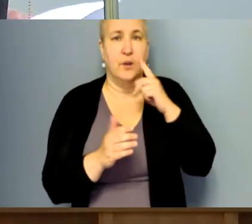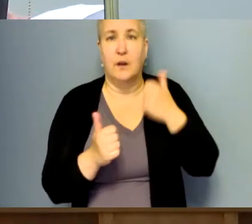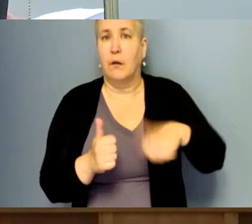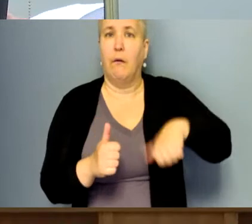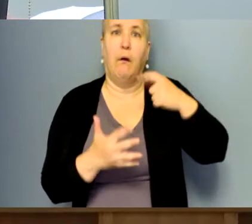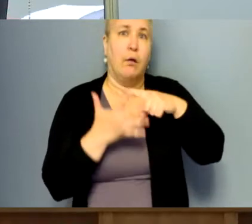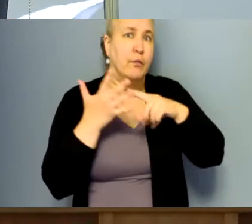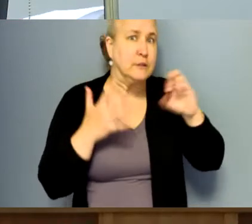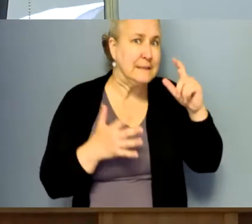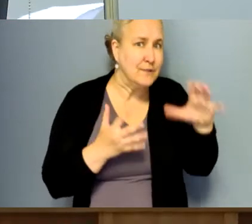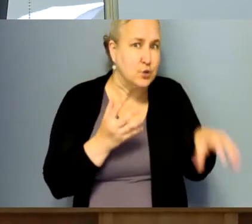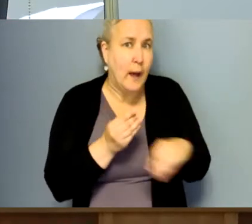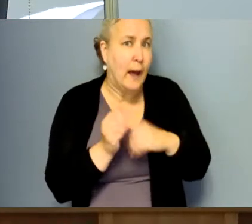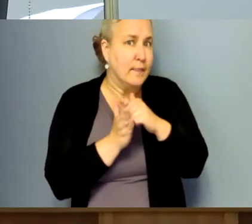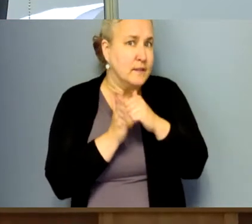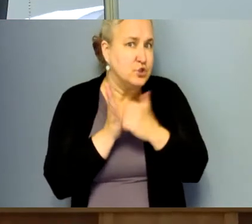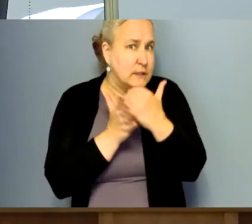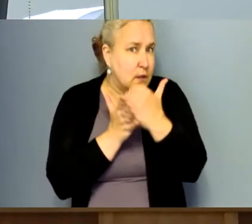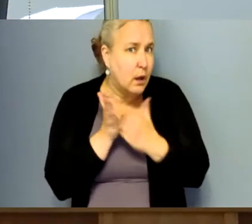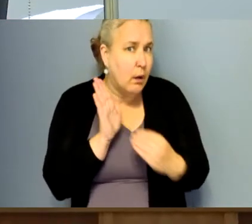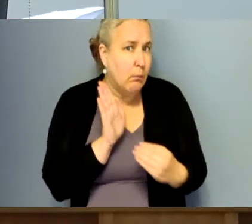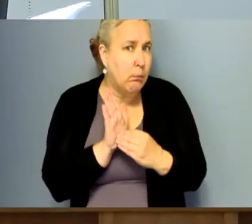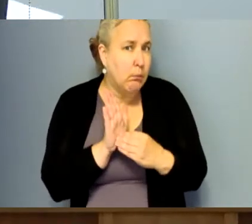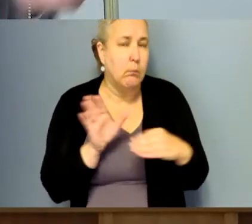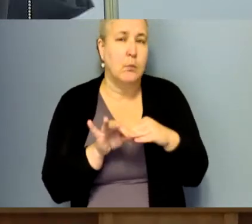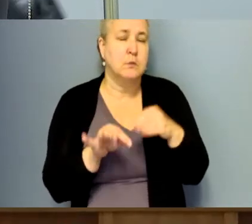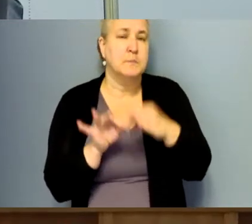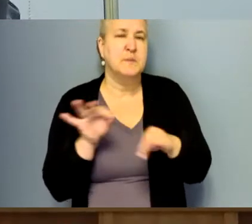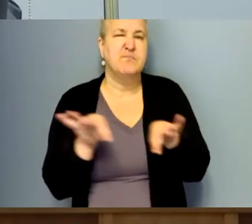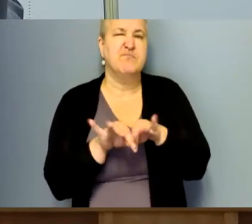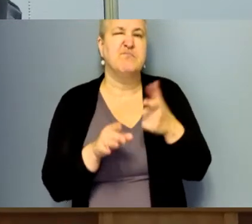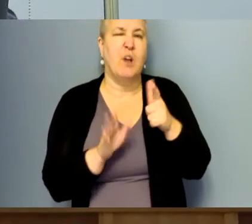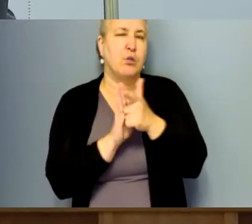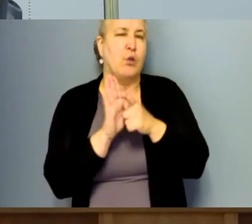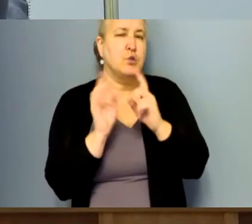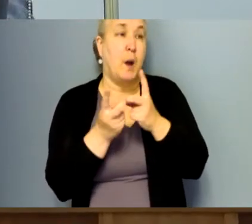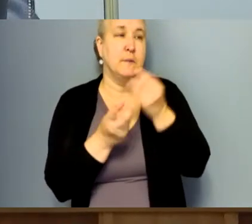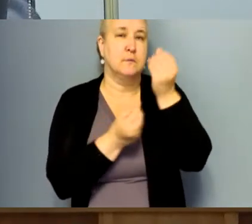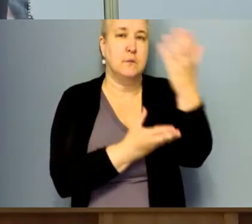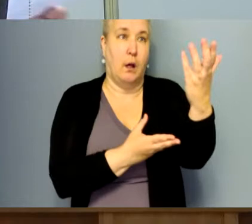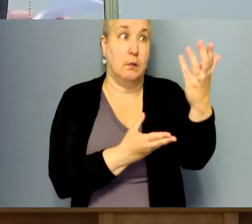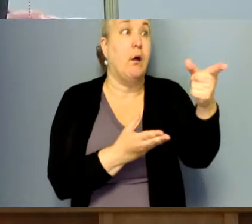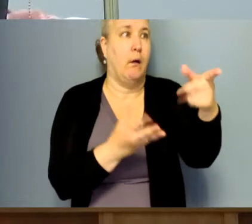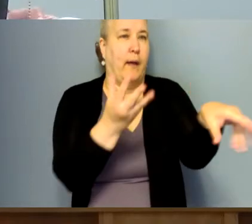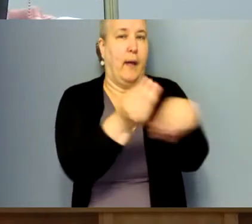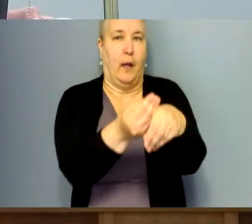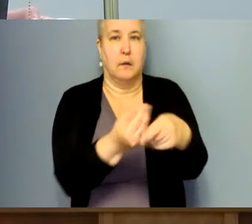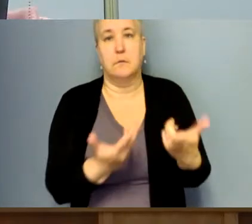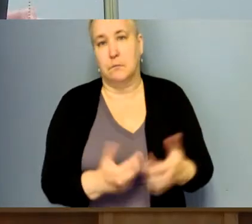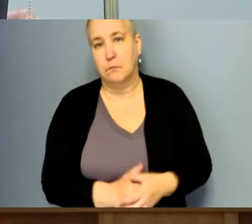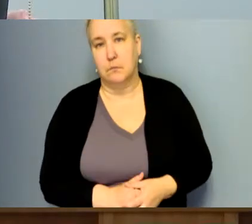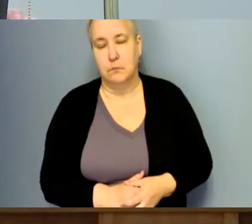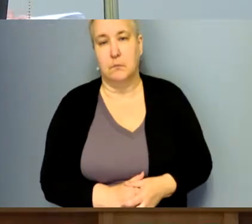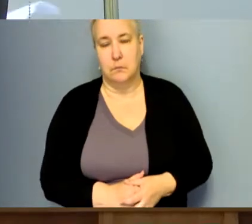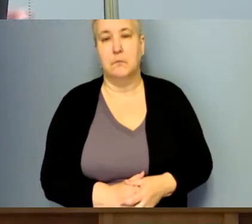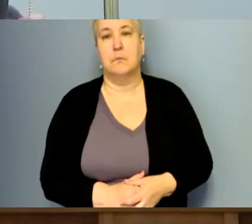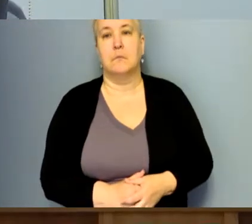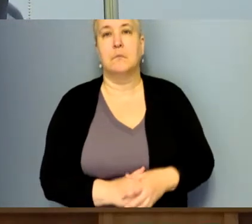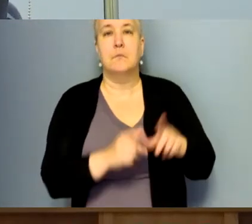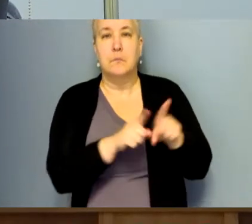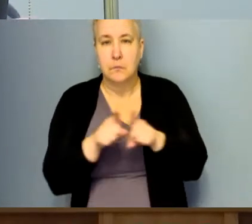to be on the agenda. They just simply have to let the law department know, and it gets added on. And they also